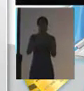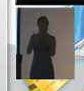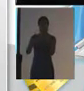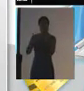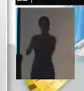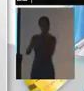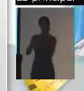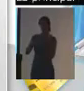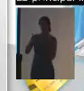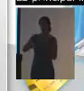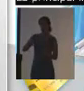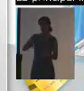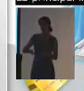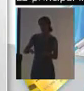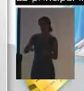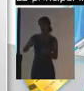The main limitations